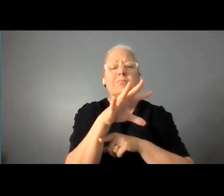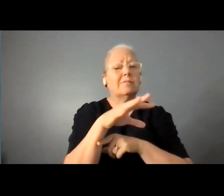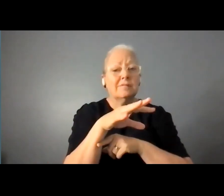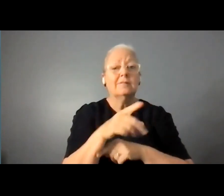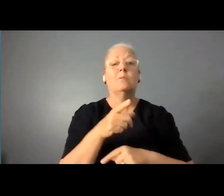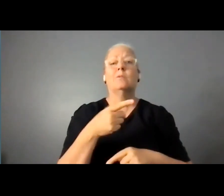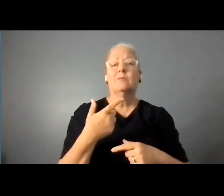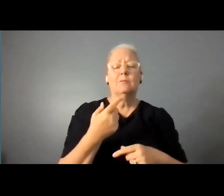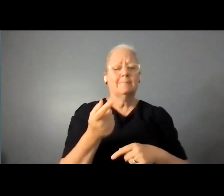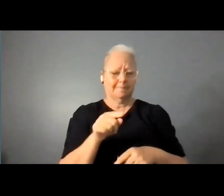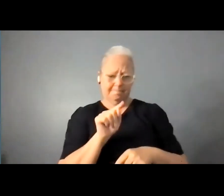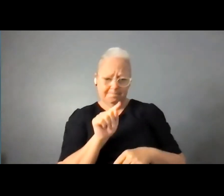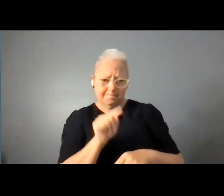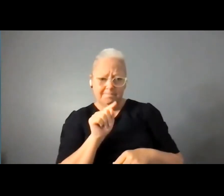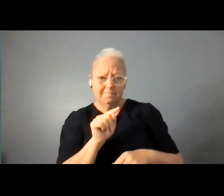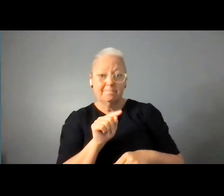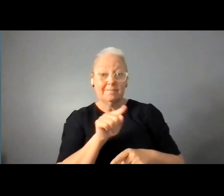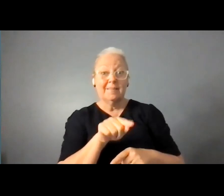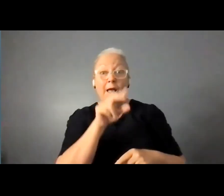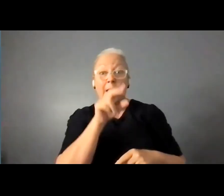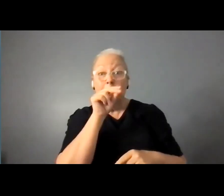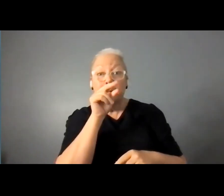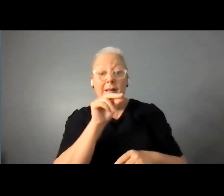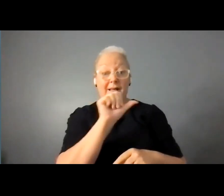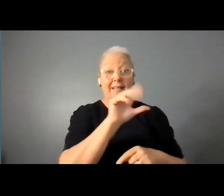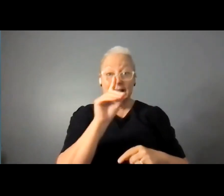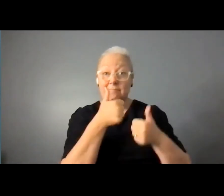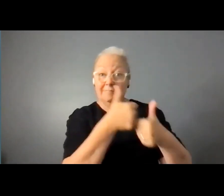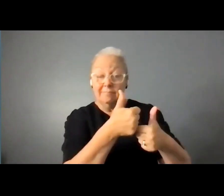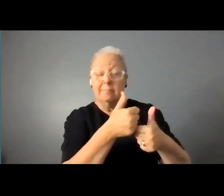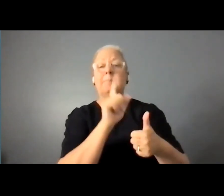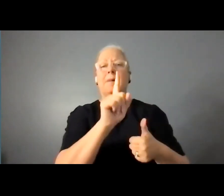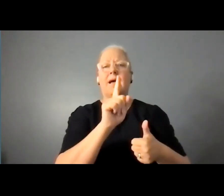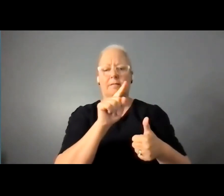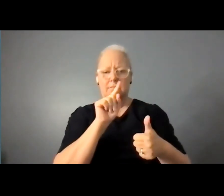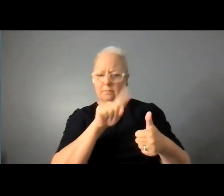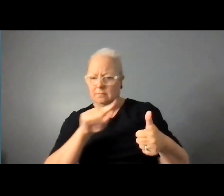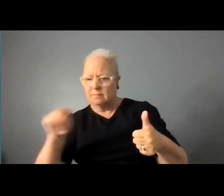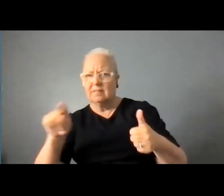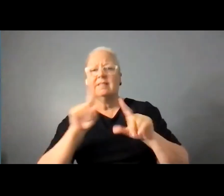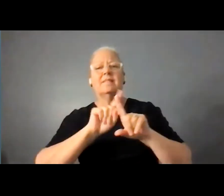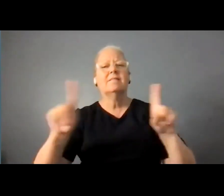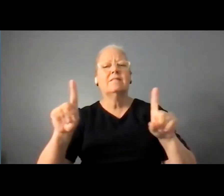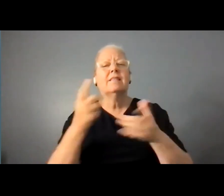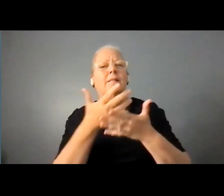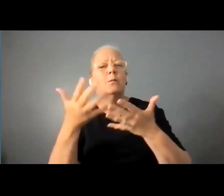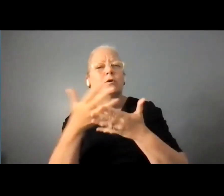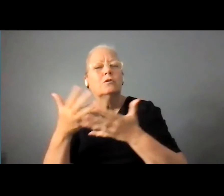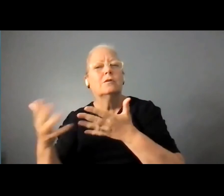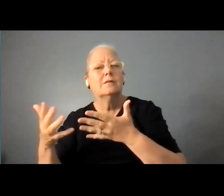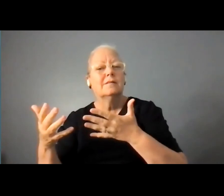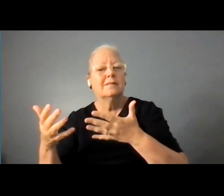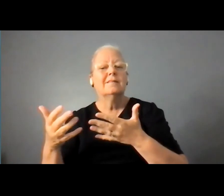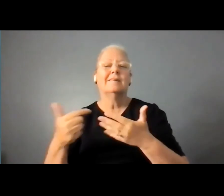will not only have audio description, but will have it in your language. Again, we are at Ticata, we are very focused on Spanish